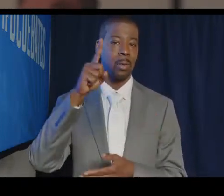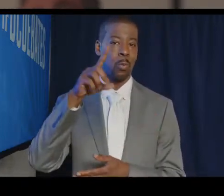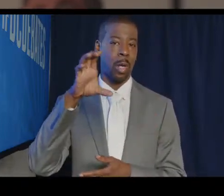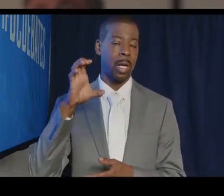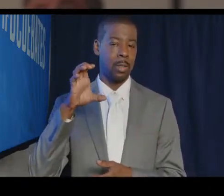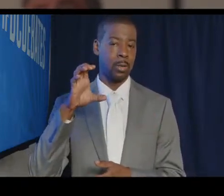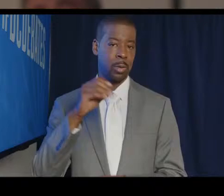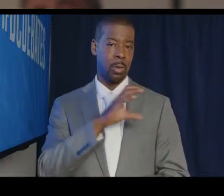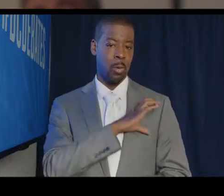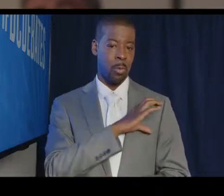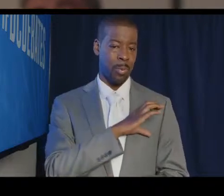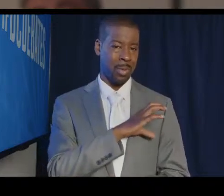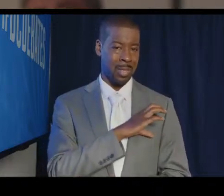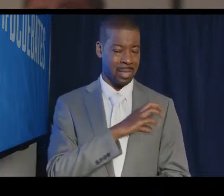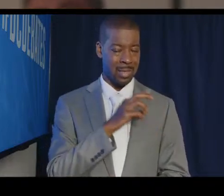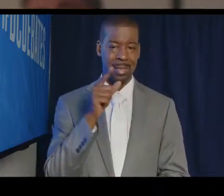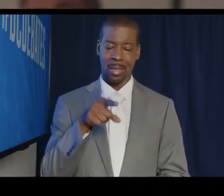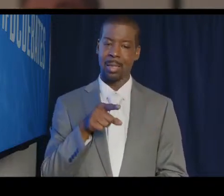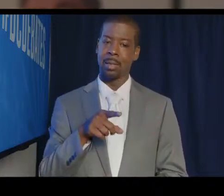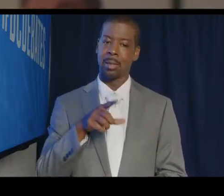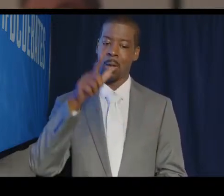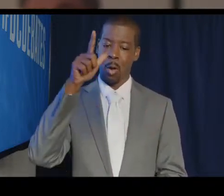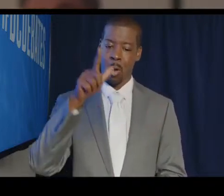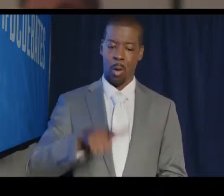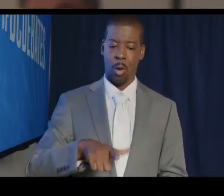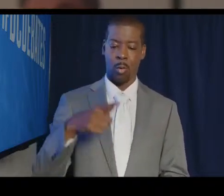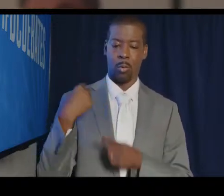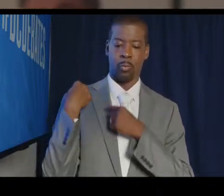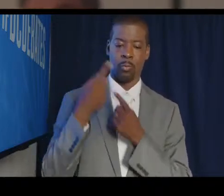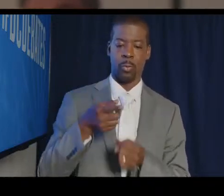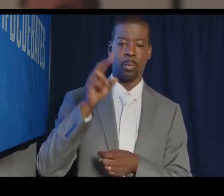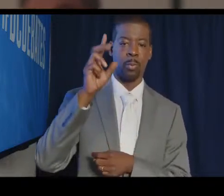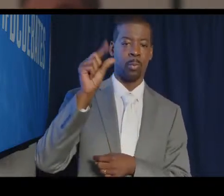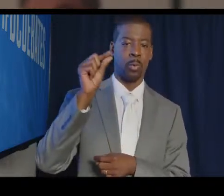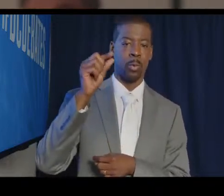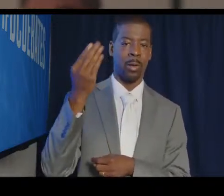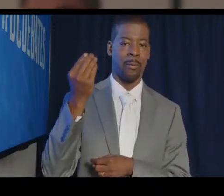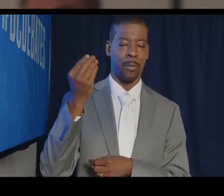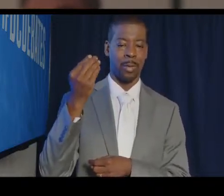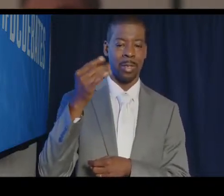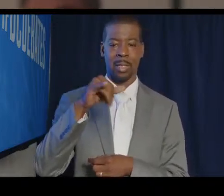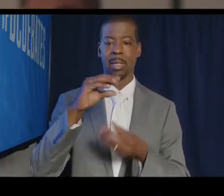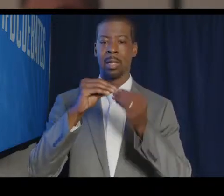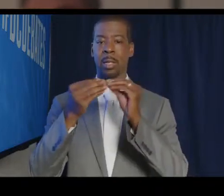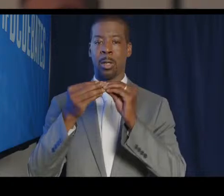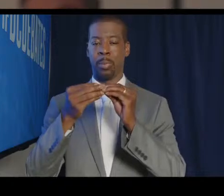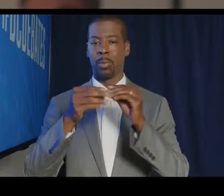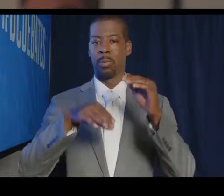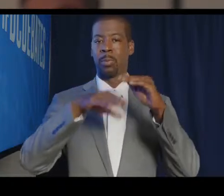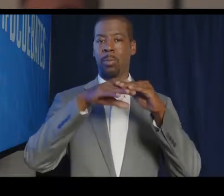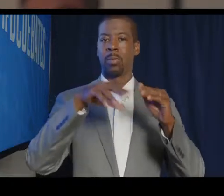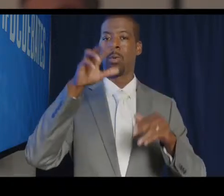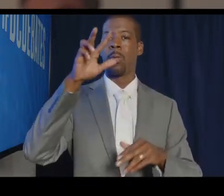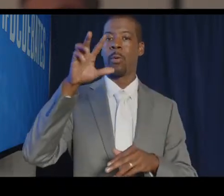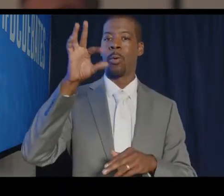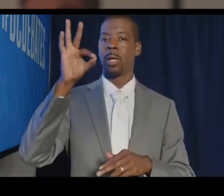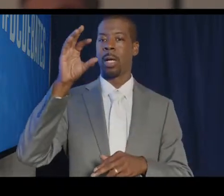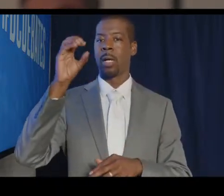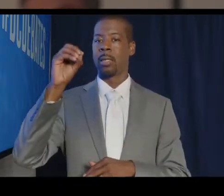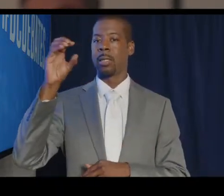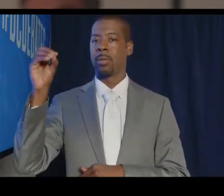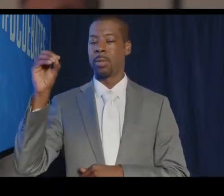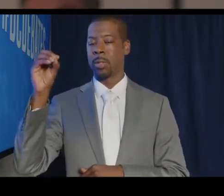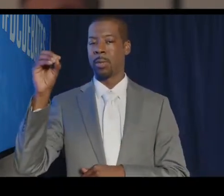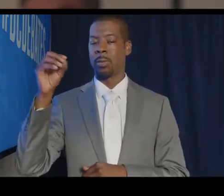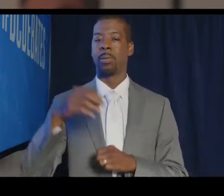sworn officers. That's a significant drop from 2014, where that number was closer to 3,900. A recent audit from DC